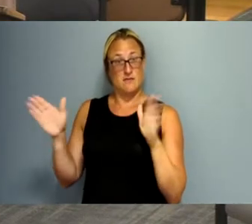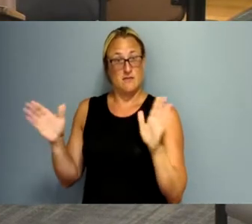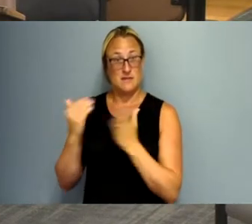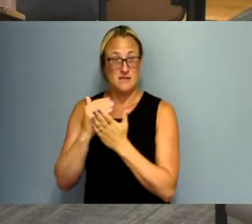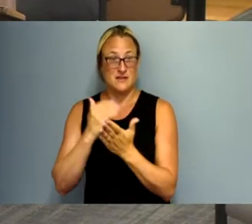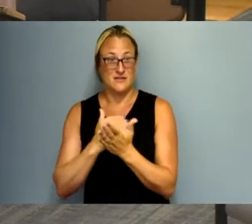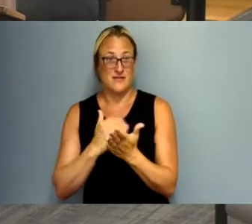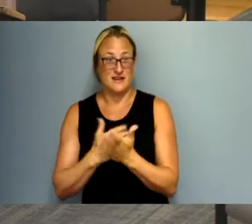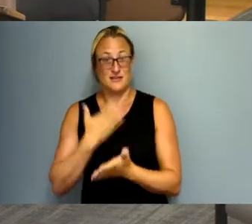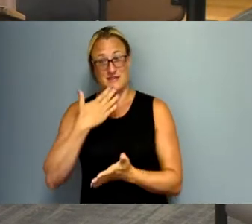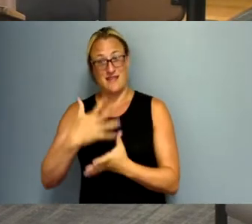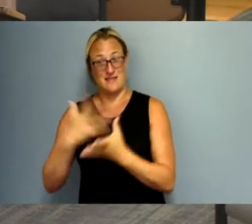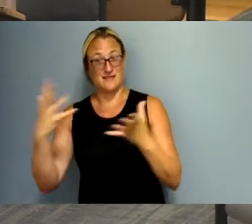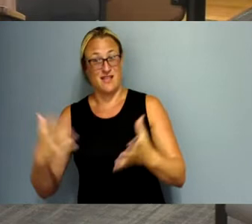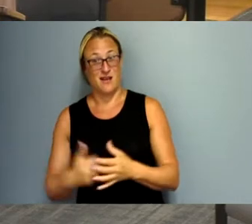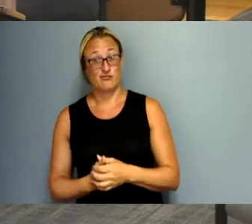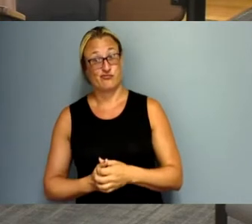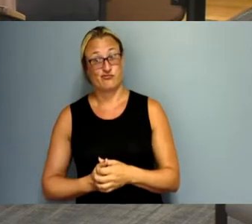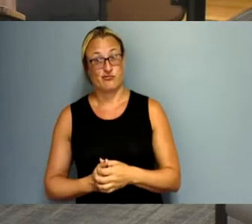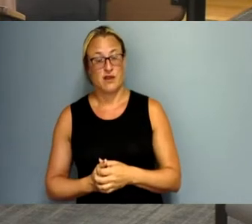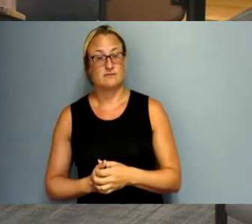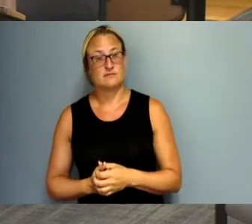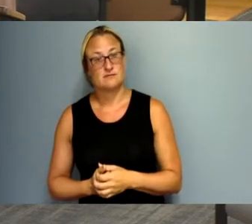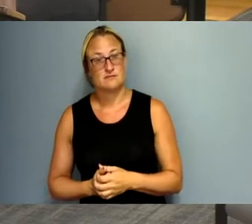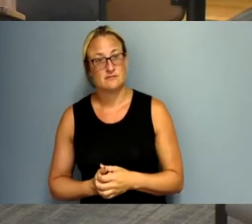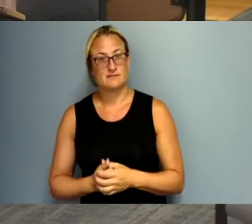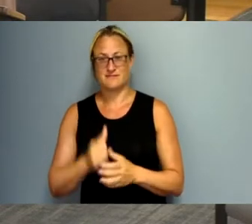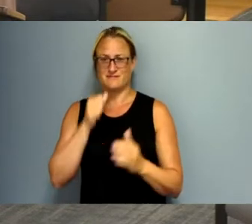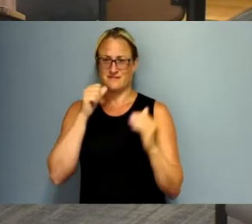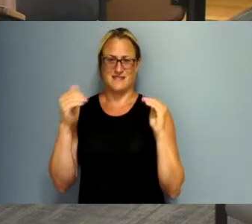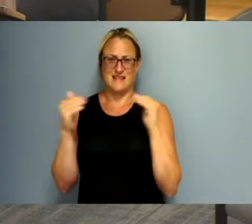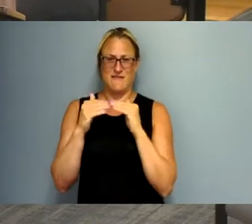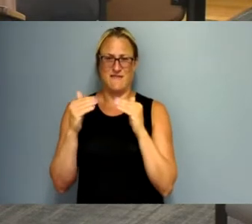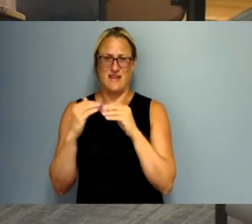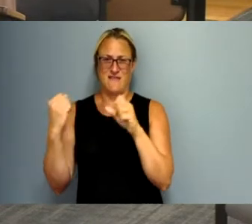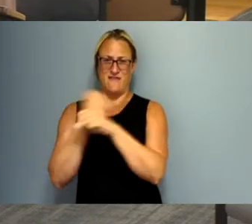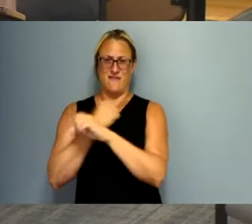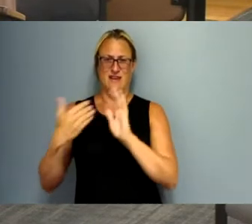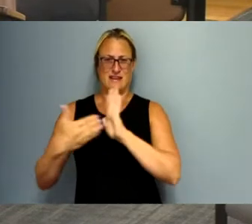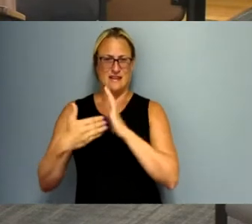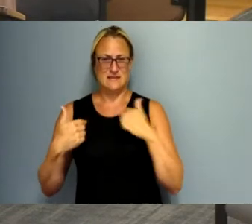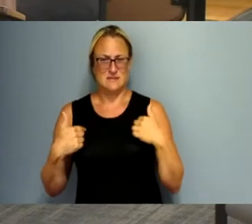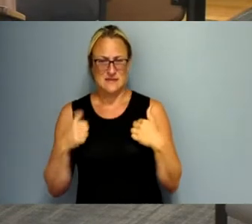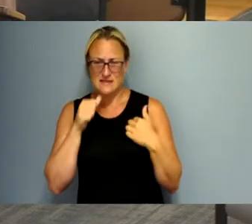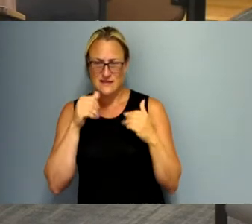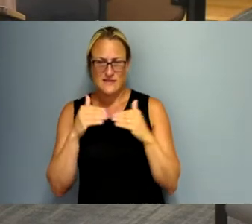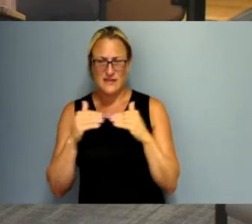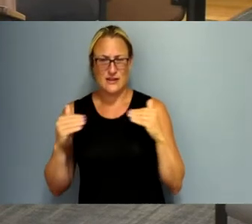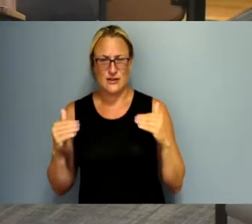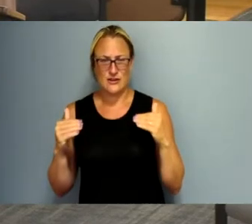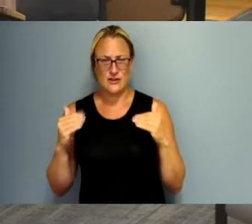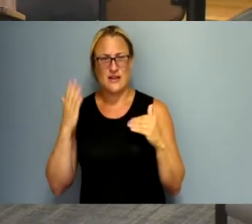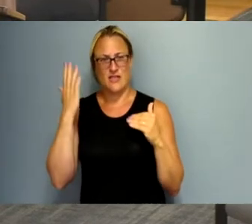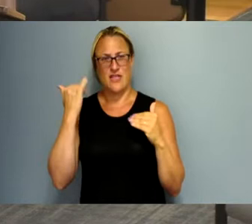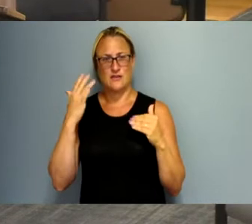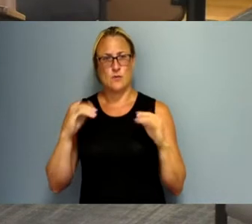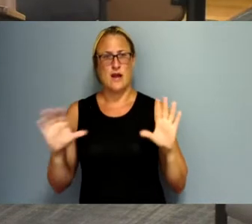me a solid. It's not a fair fight. You know it's not a fair fight. That's probably why you're doing it.